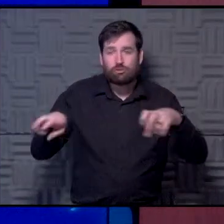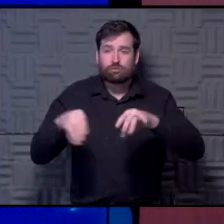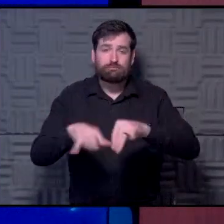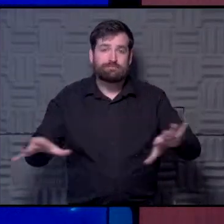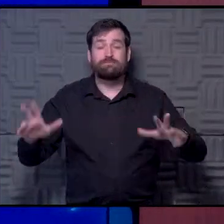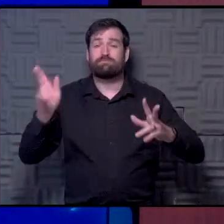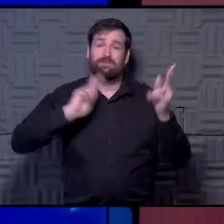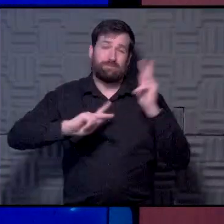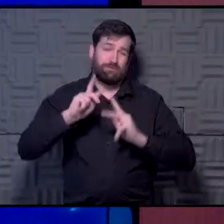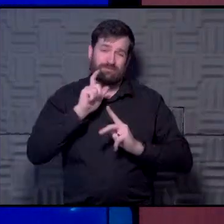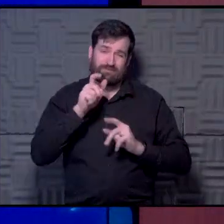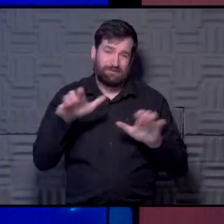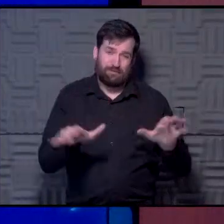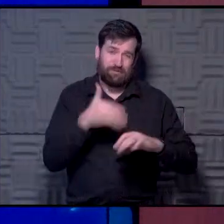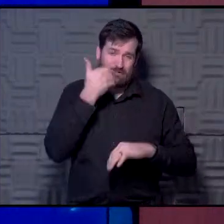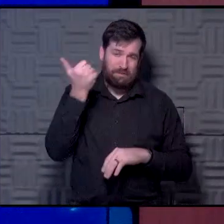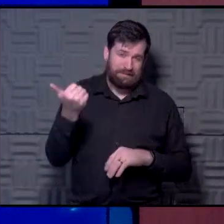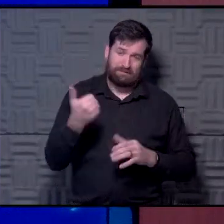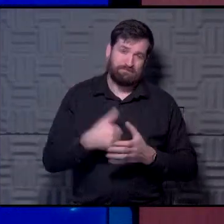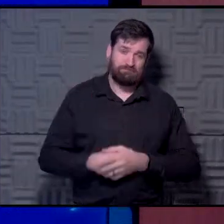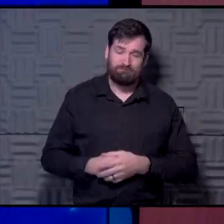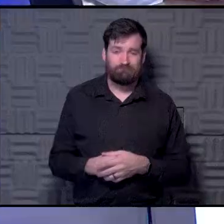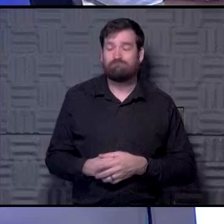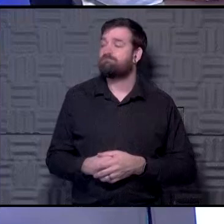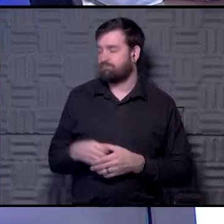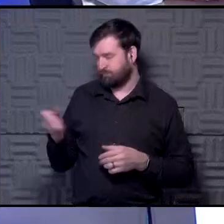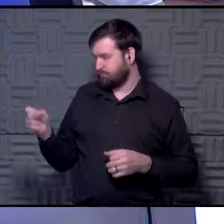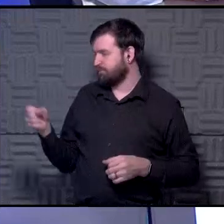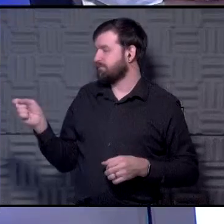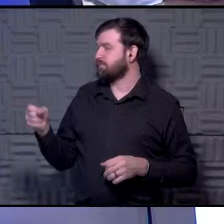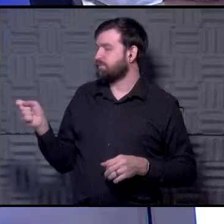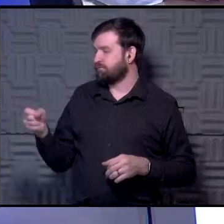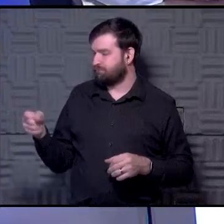people aren't doing the best job of infection control. Yeah, absolutely. And,